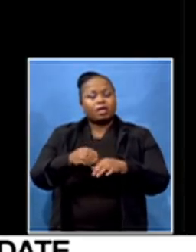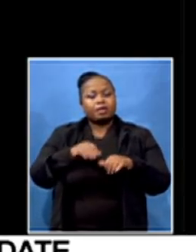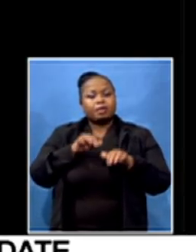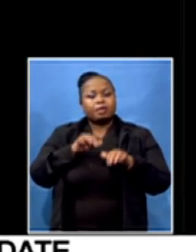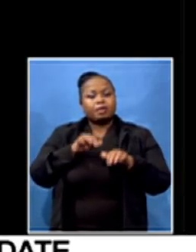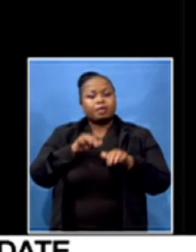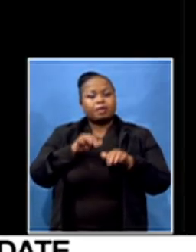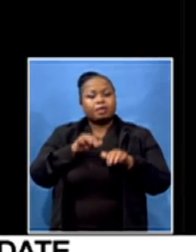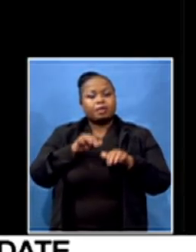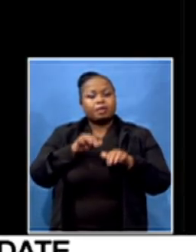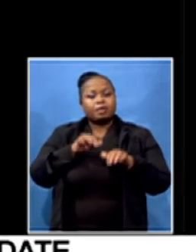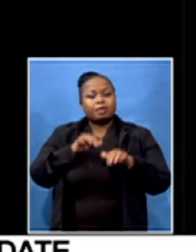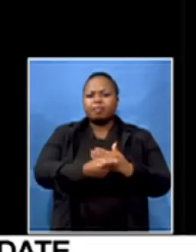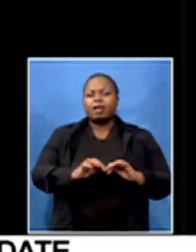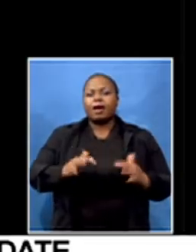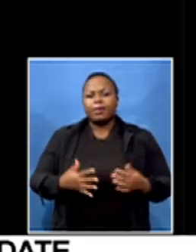Thanks.